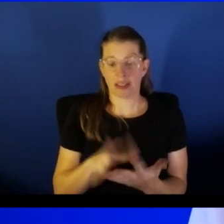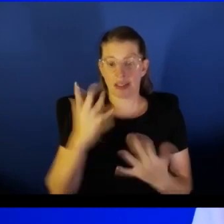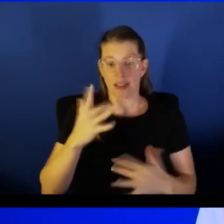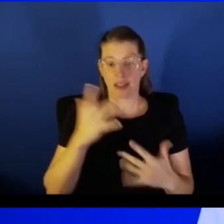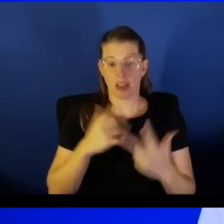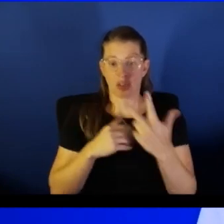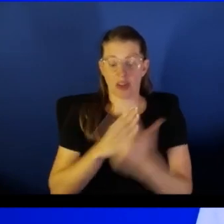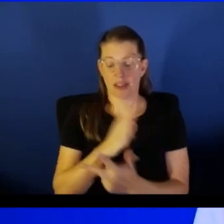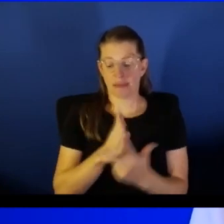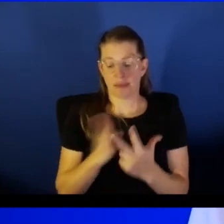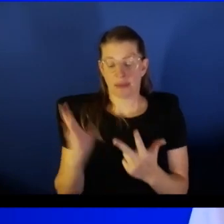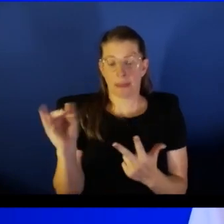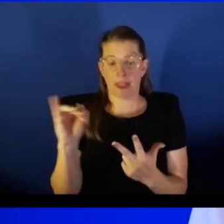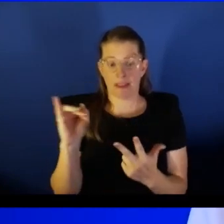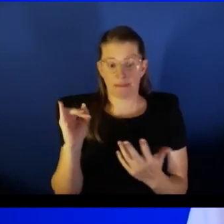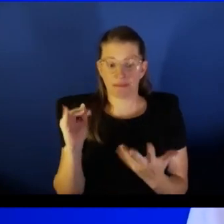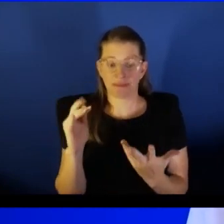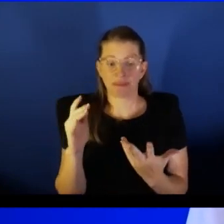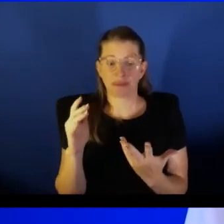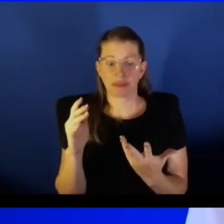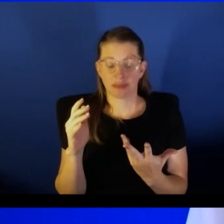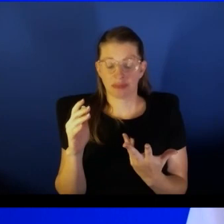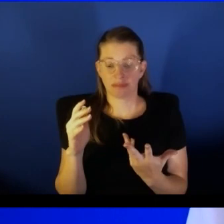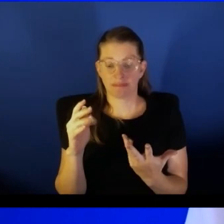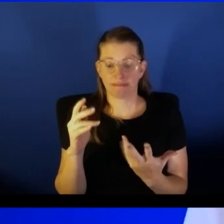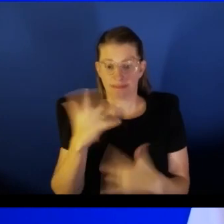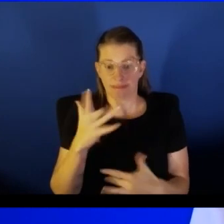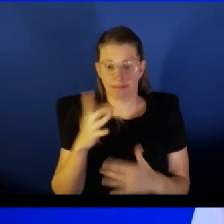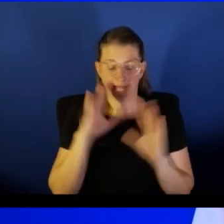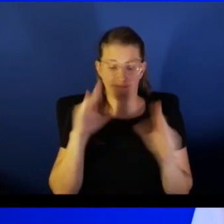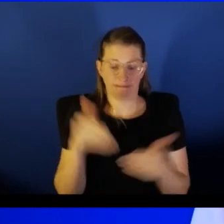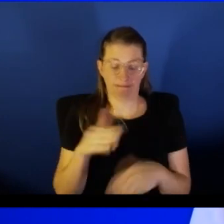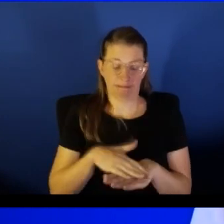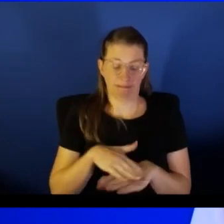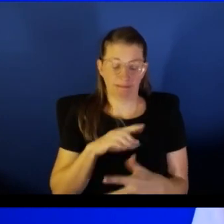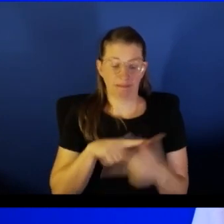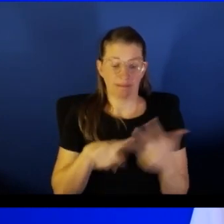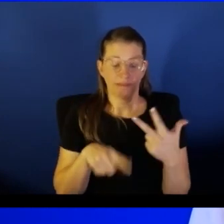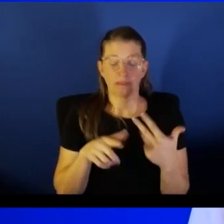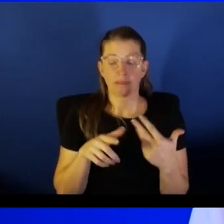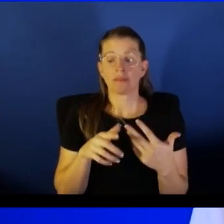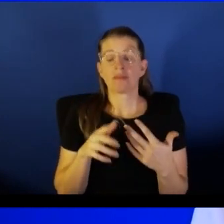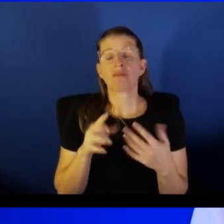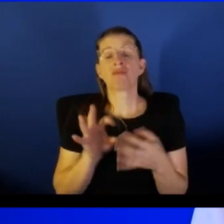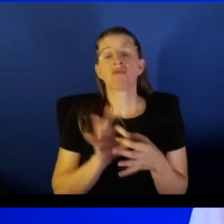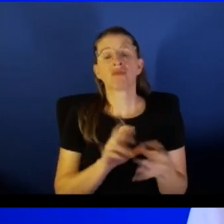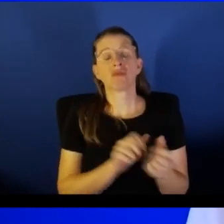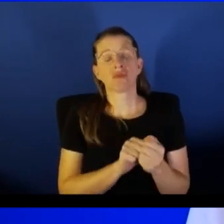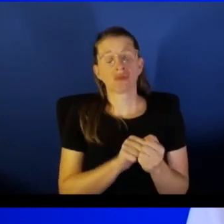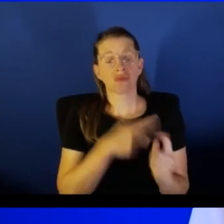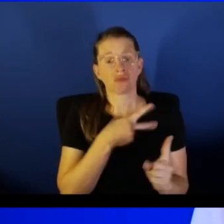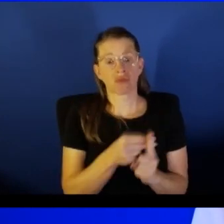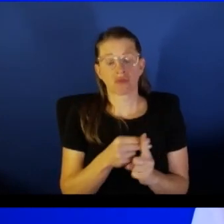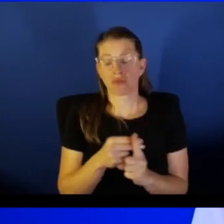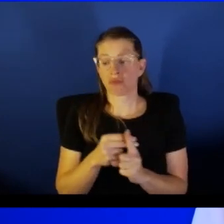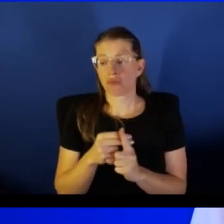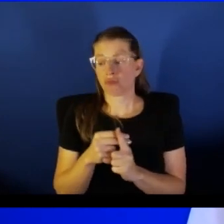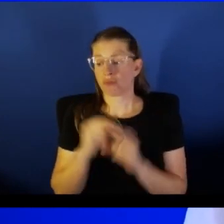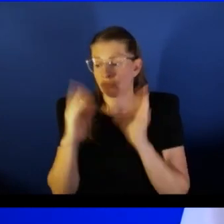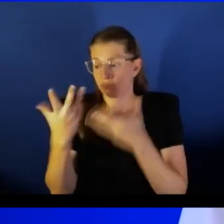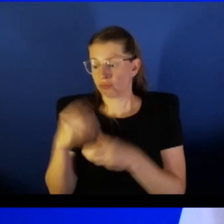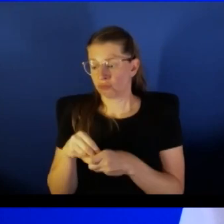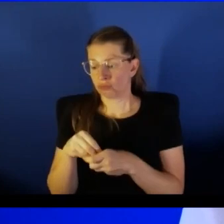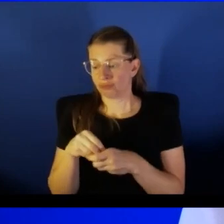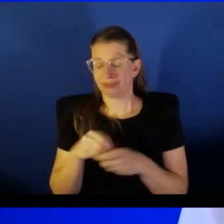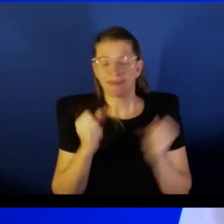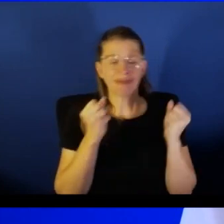we all focus on. Regarding the vaccine and autism, there are a dozen studies that show they do not